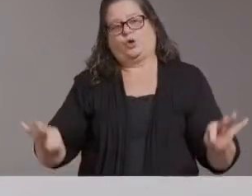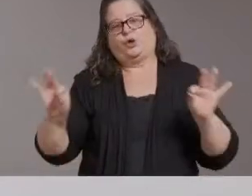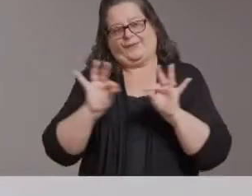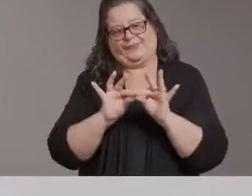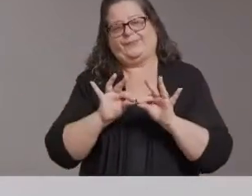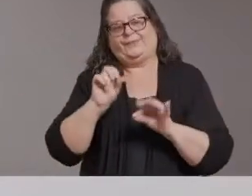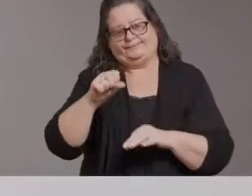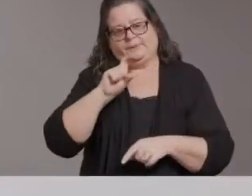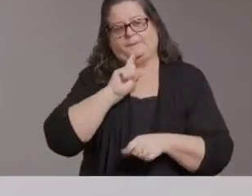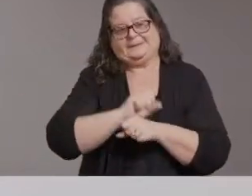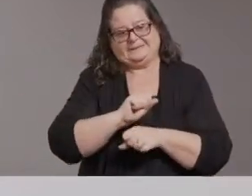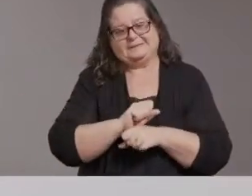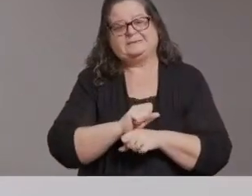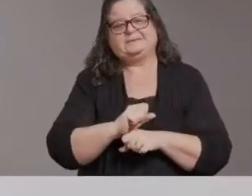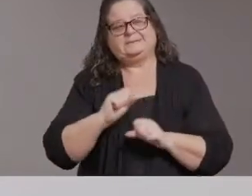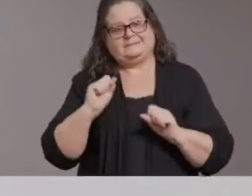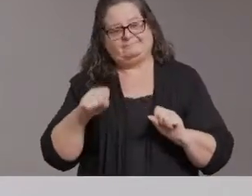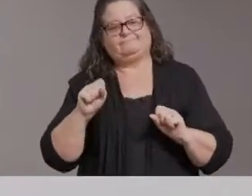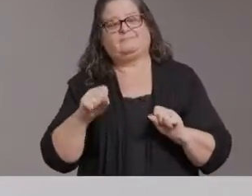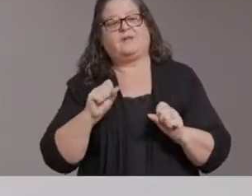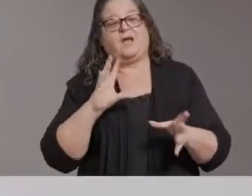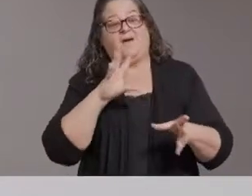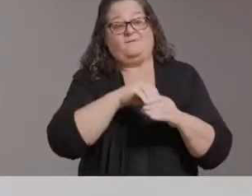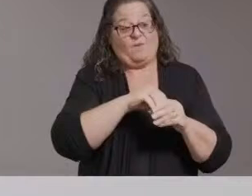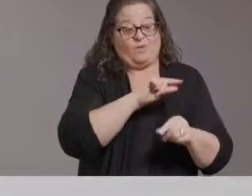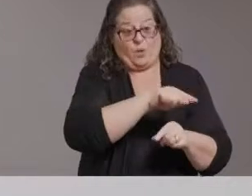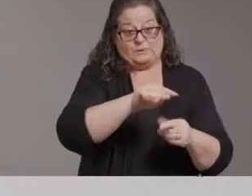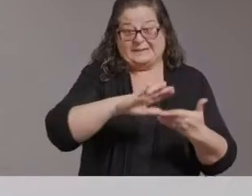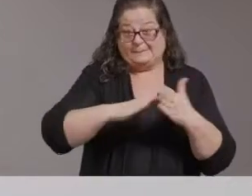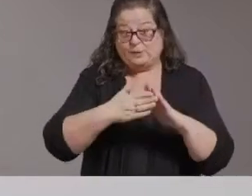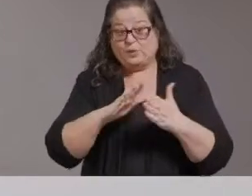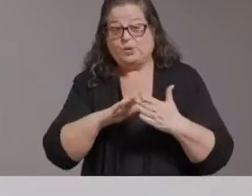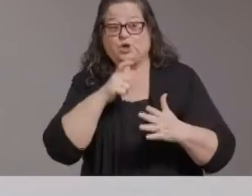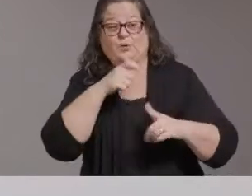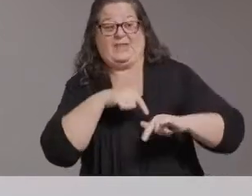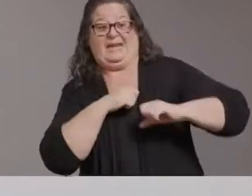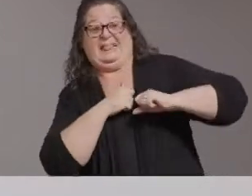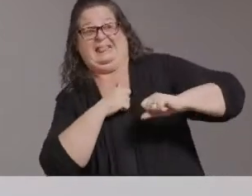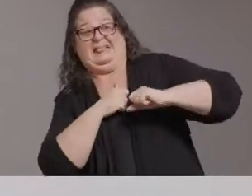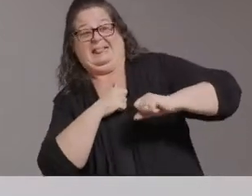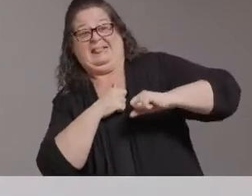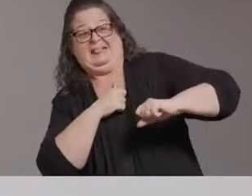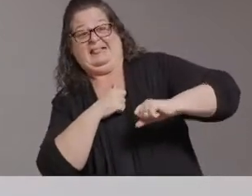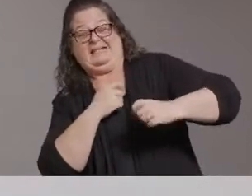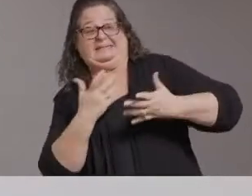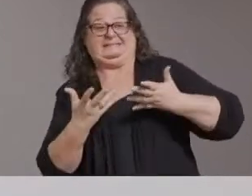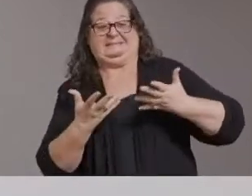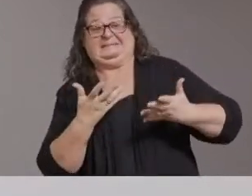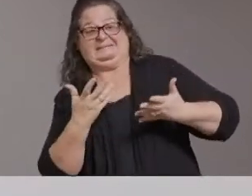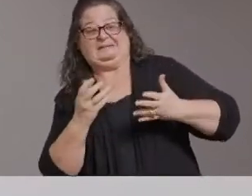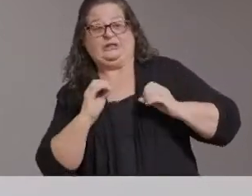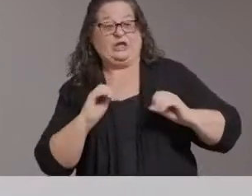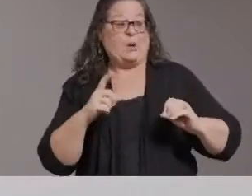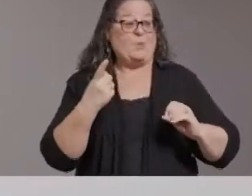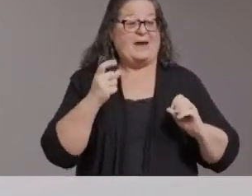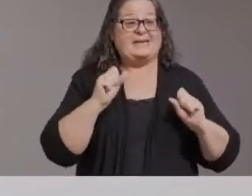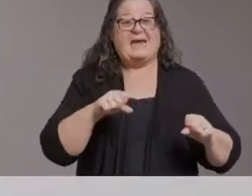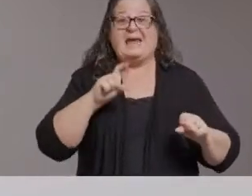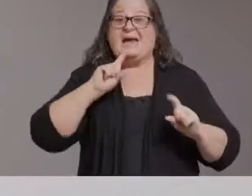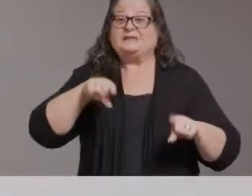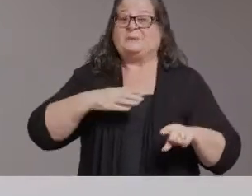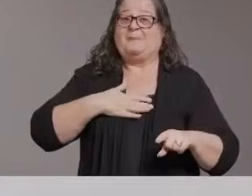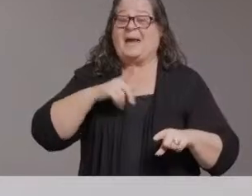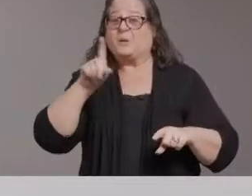out into these communities that are vaccine hesitant or can't get their questions answered and be able to provide on the